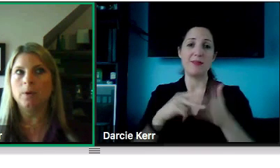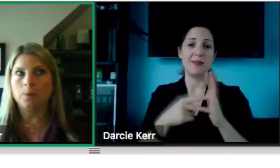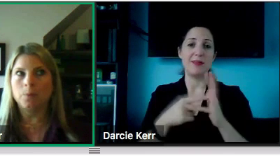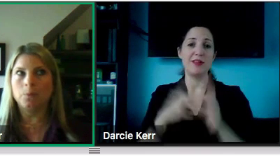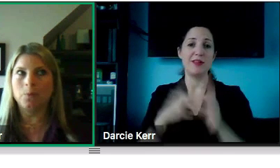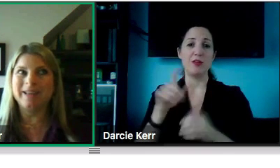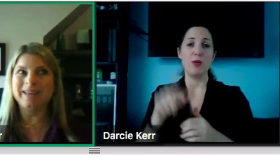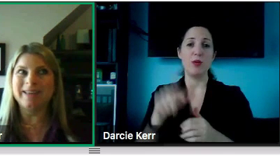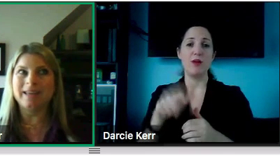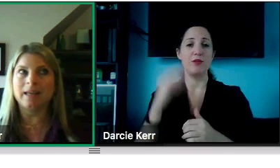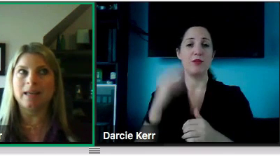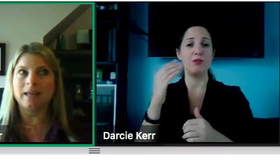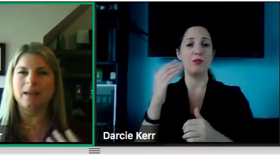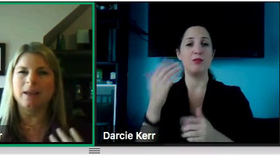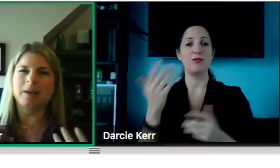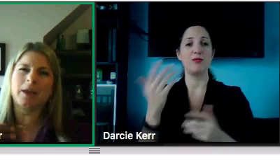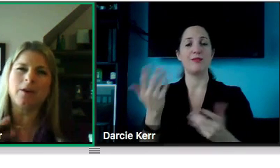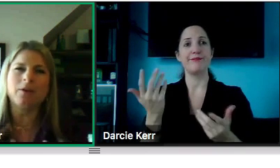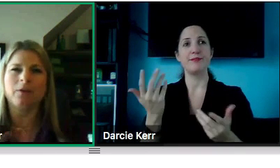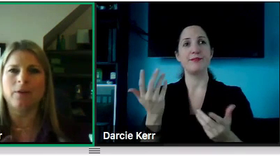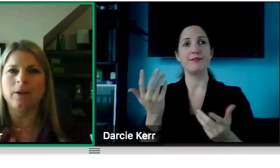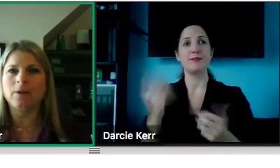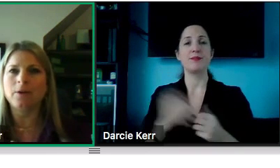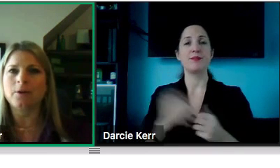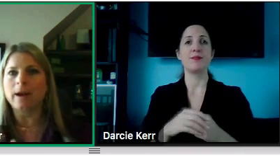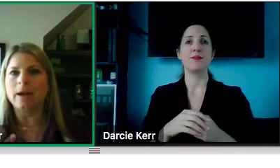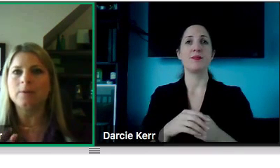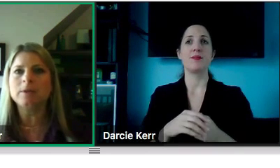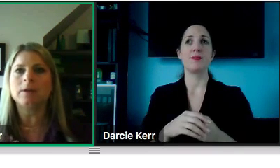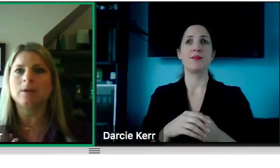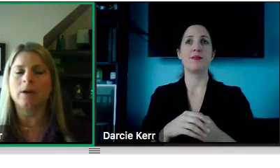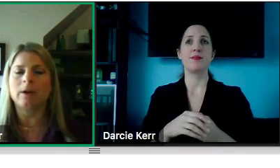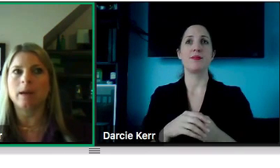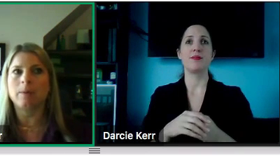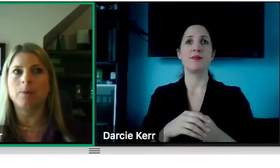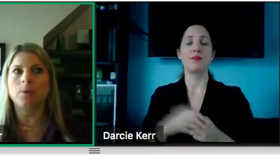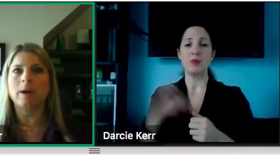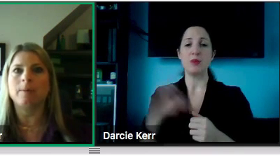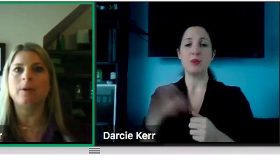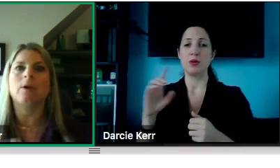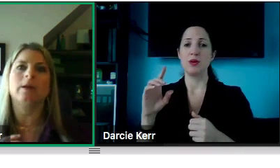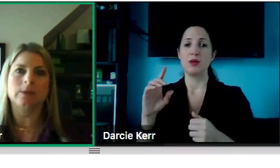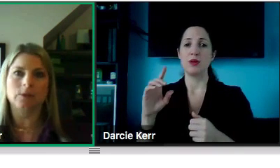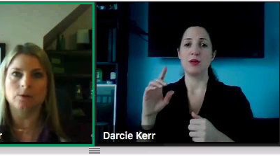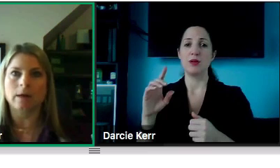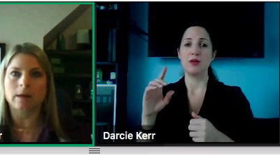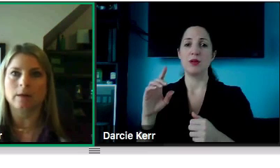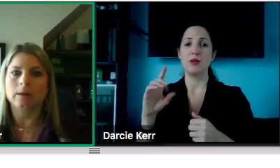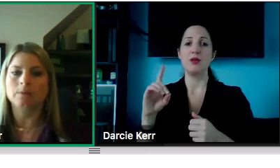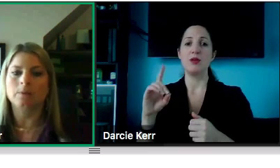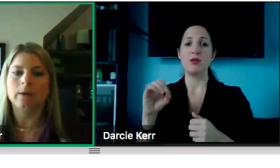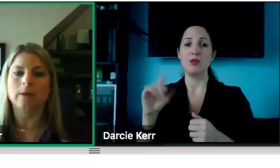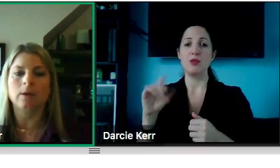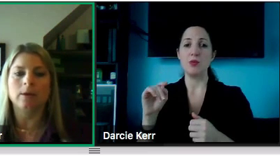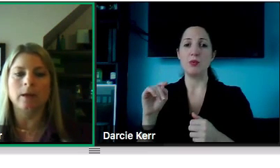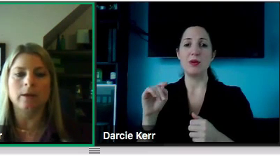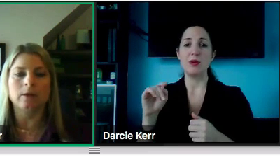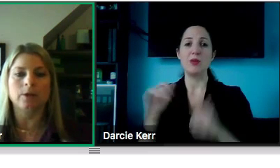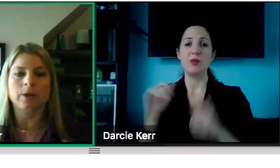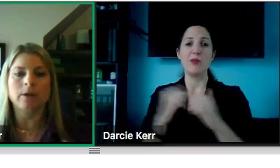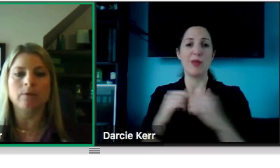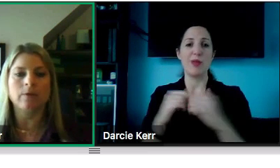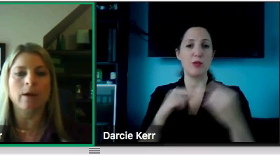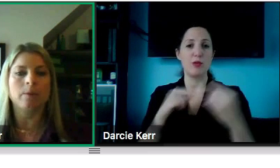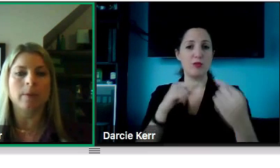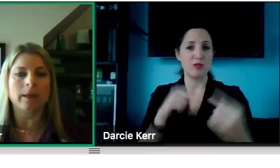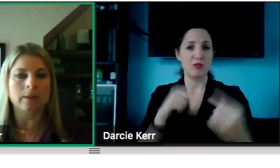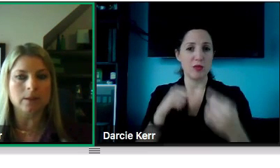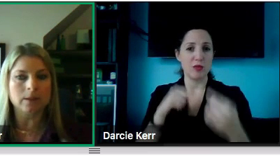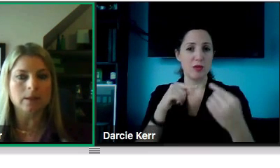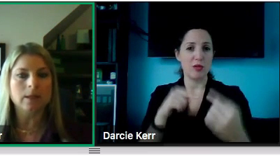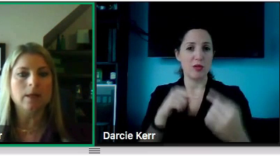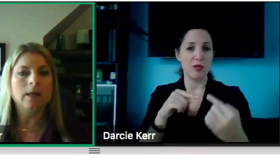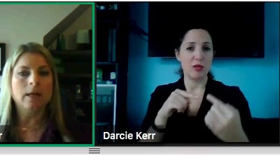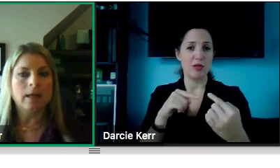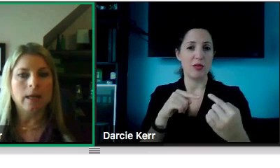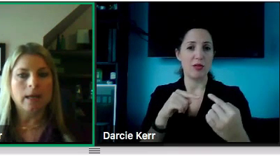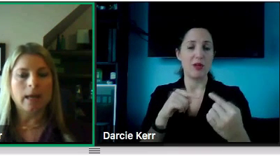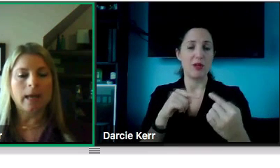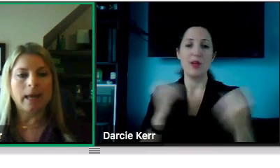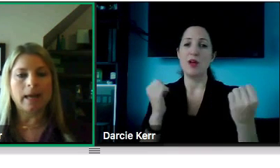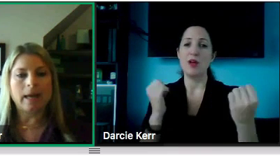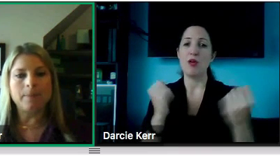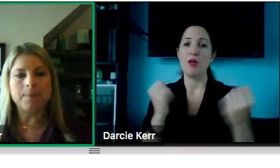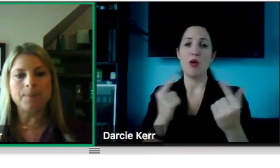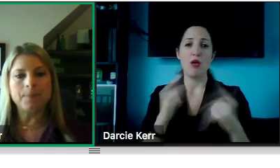to really get your feet on the ground in an online program and not struggle with the online learning environment.